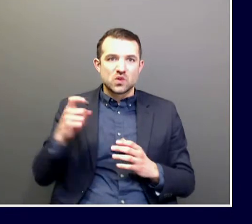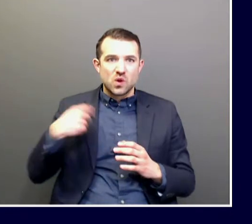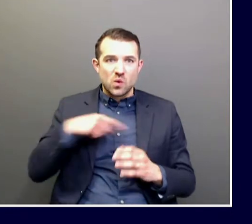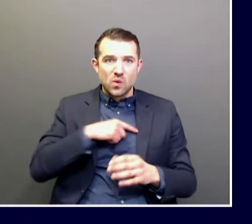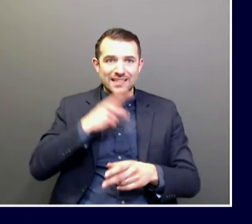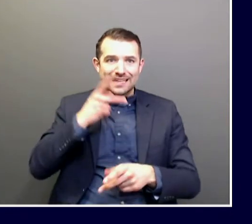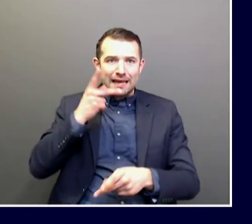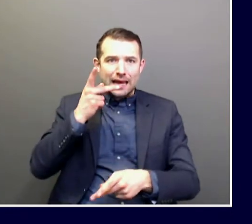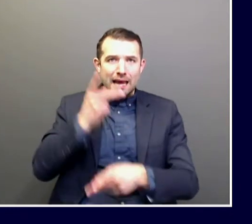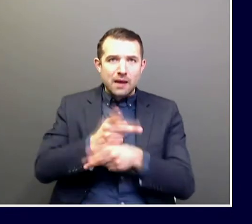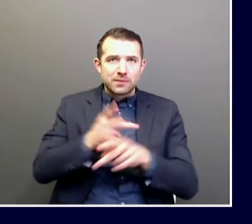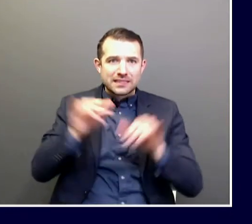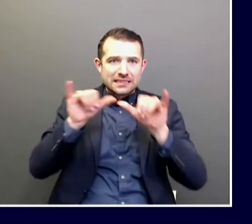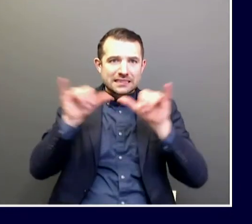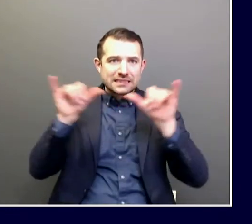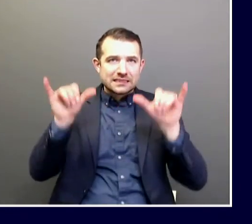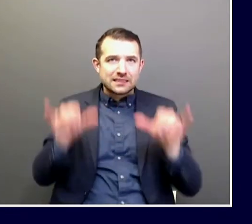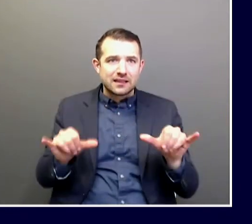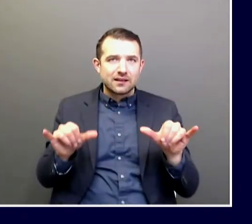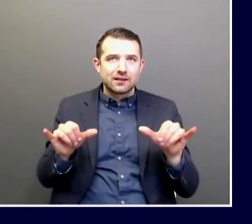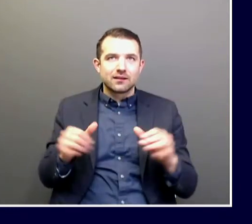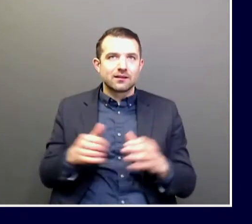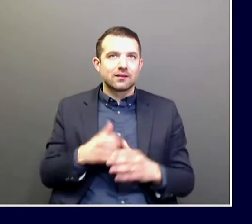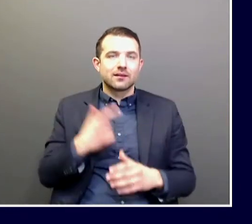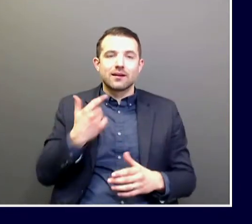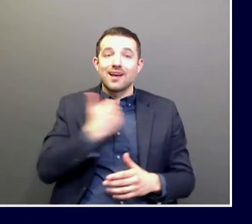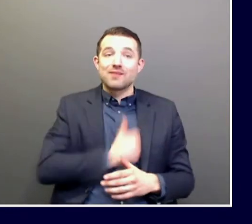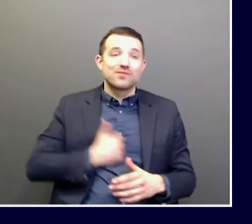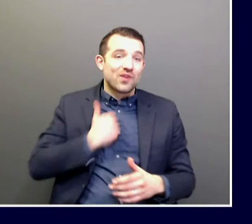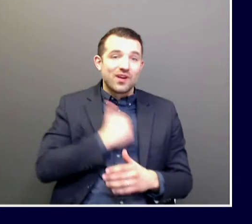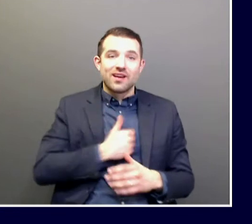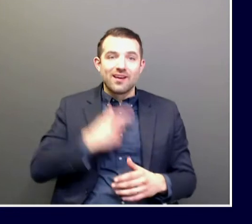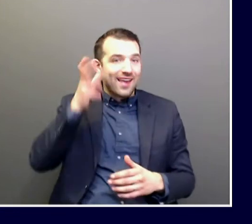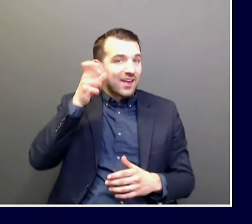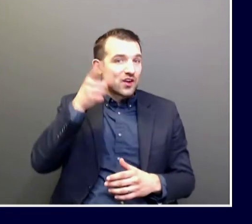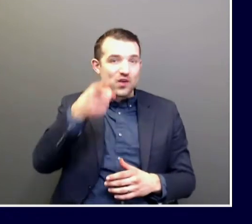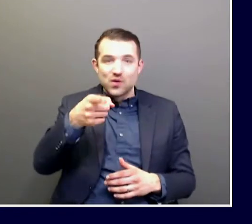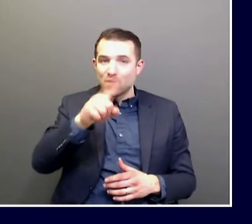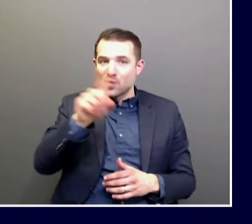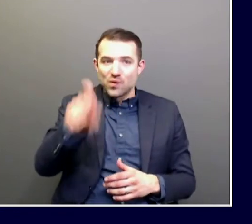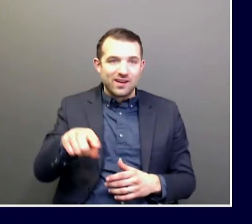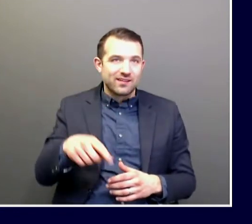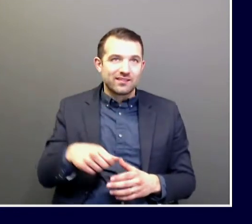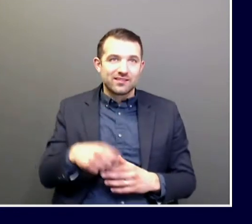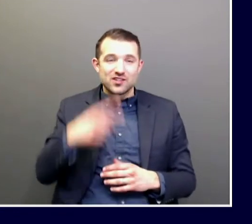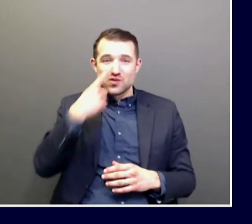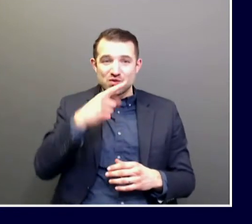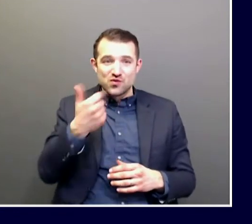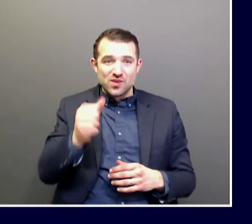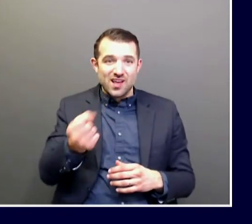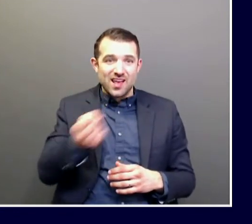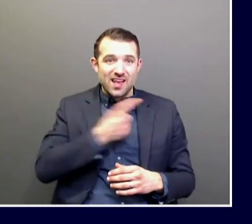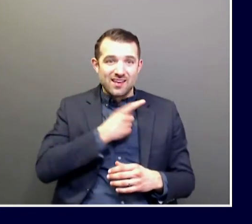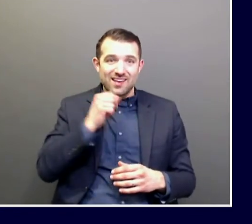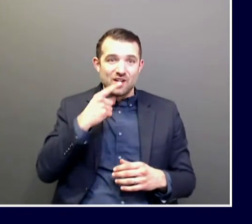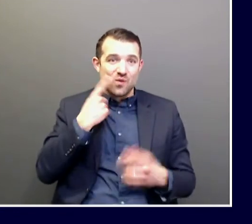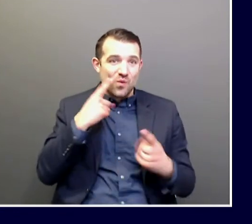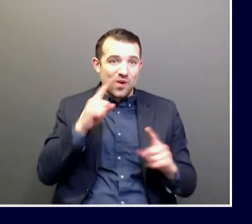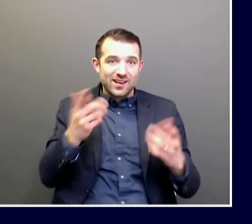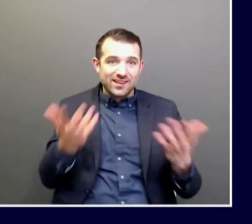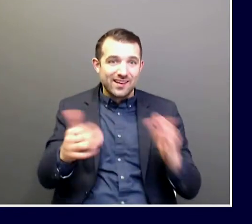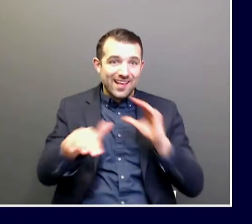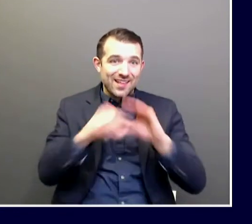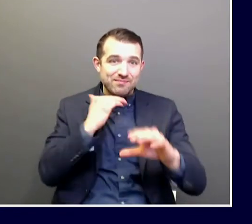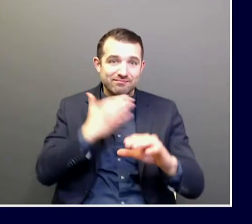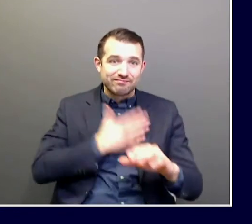going forward? Caitlin, I'm sorry, I did not hear your question. Can you give it another shot? If not, email it to Robert and we'll